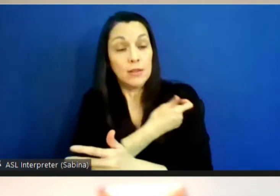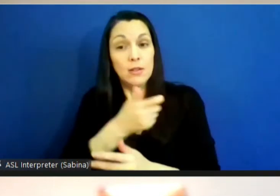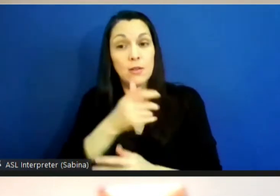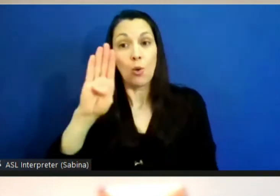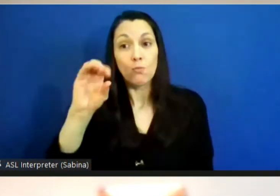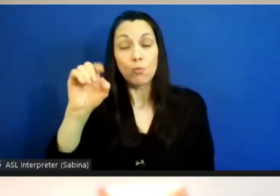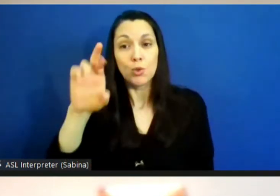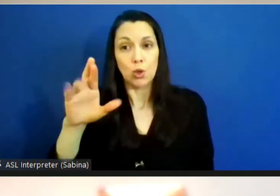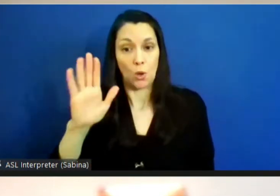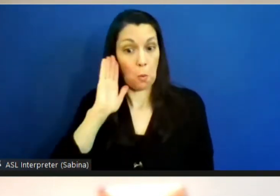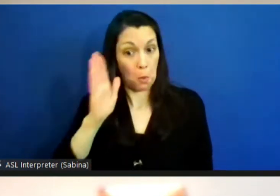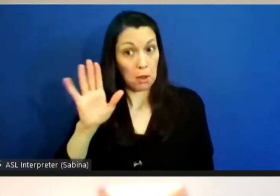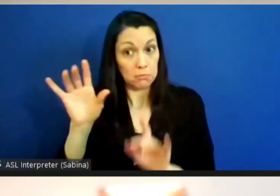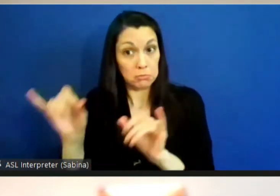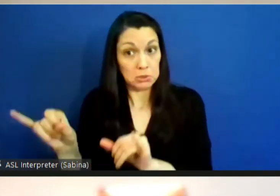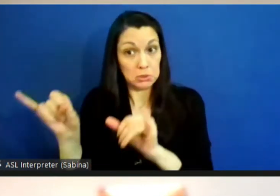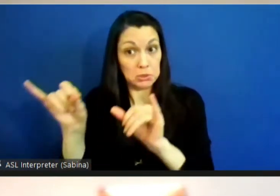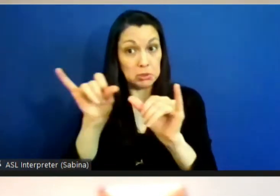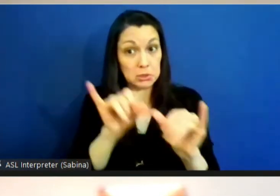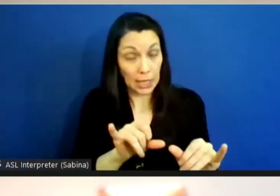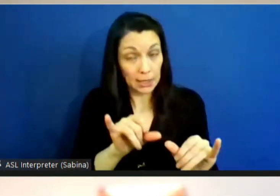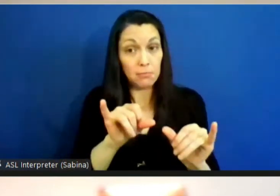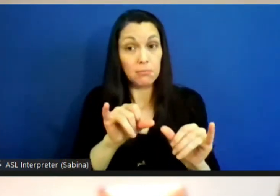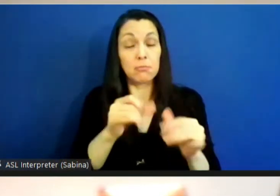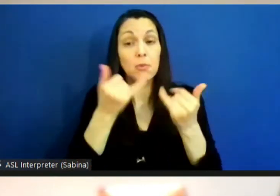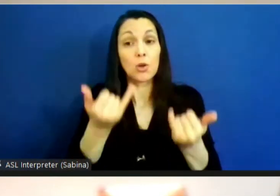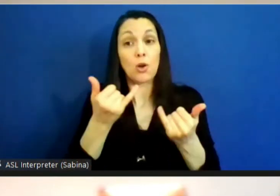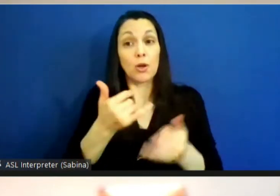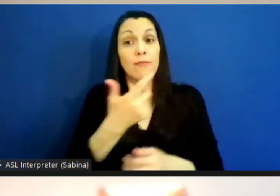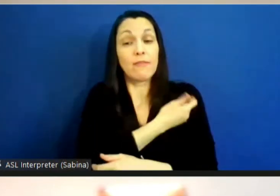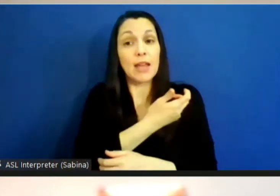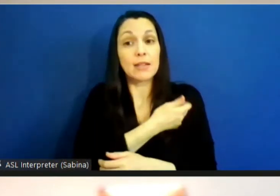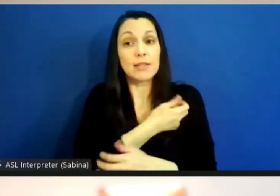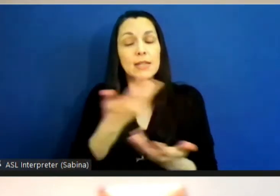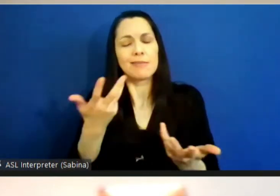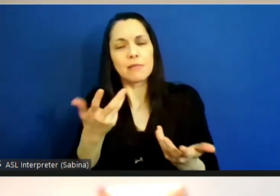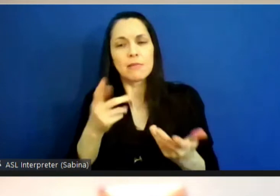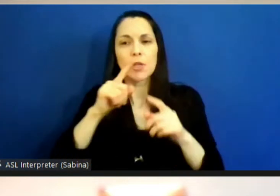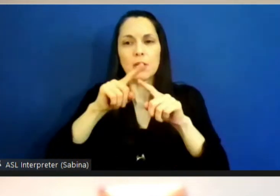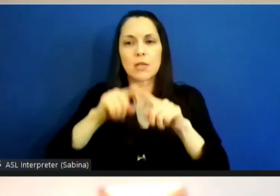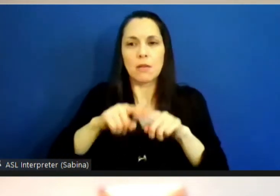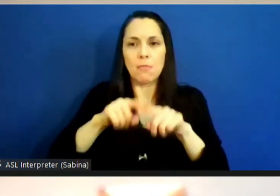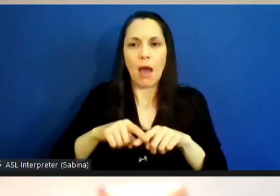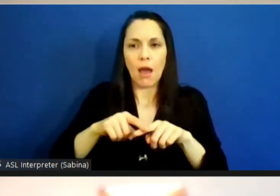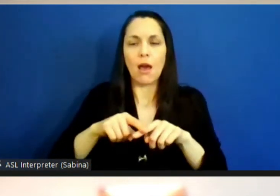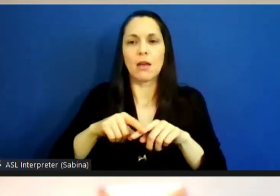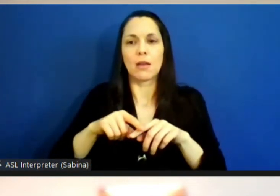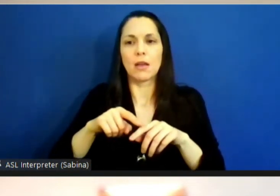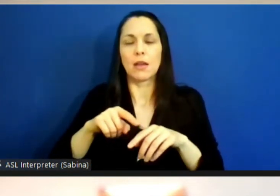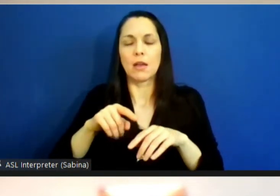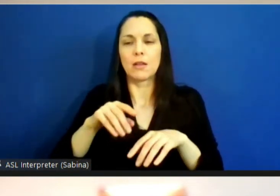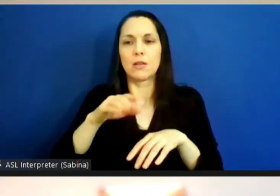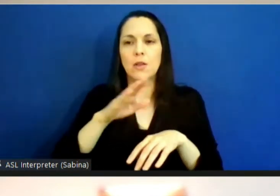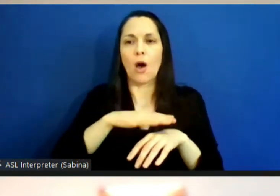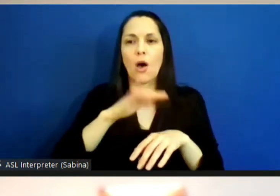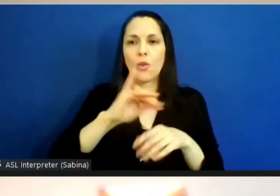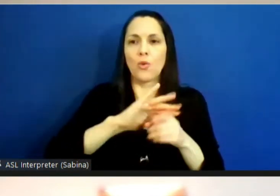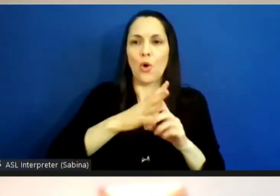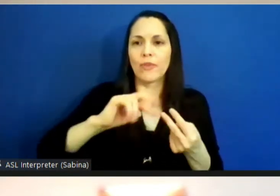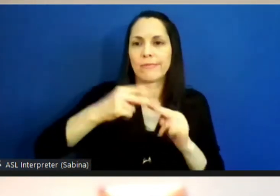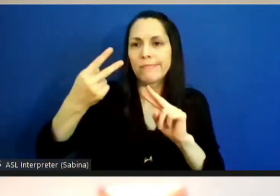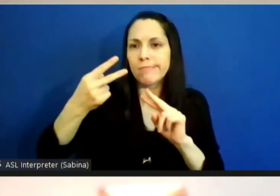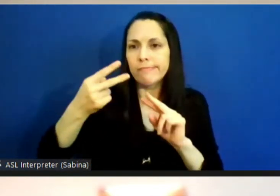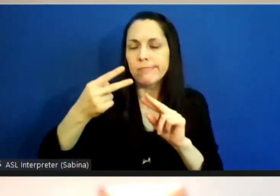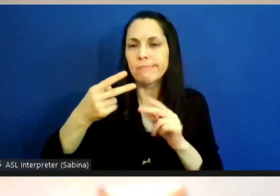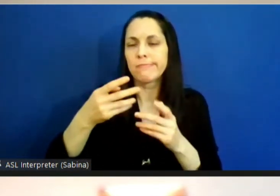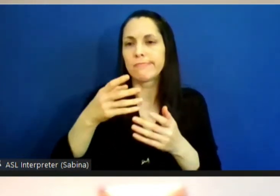the current vaccines? It depends a little bit on the variants and their susceptibility